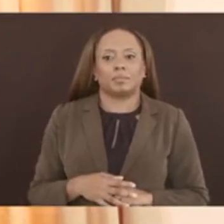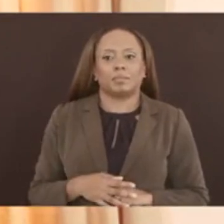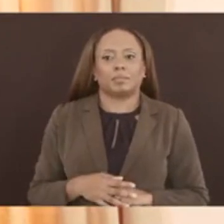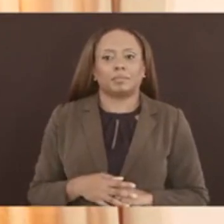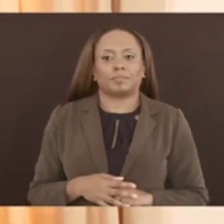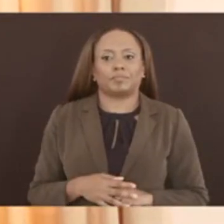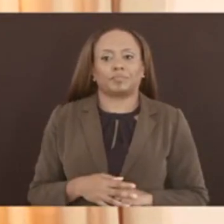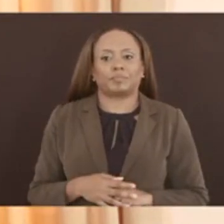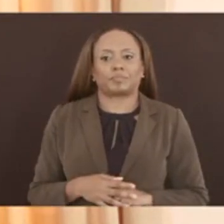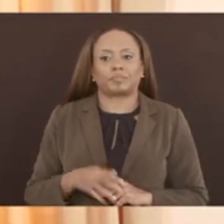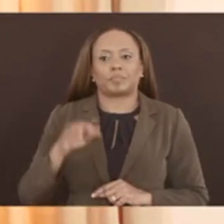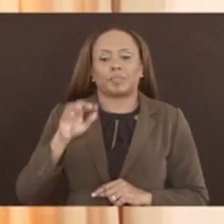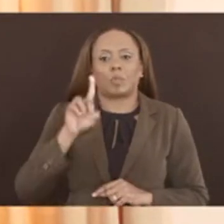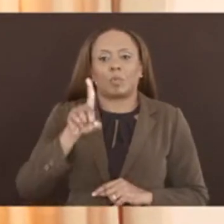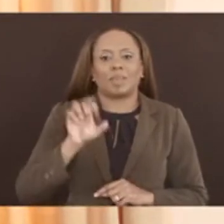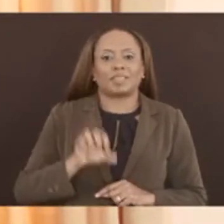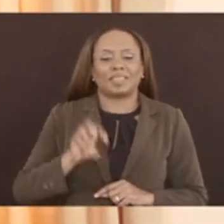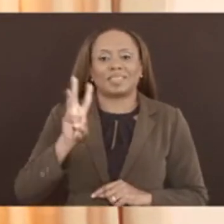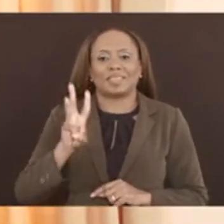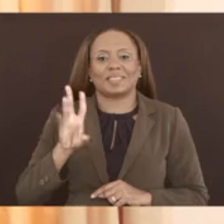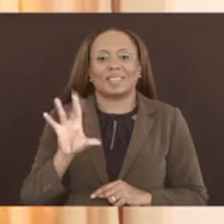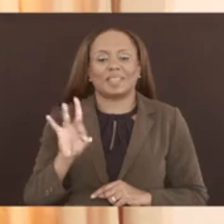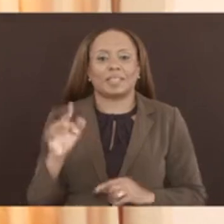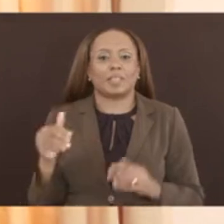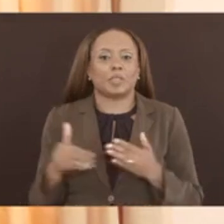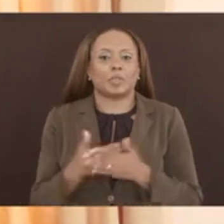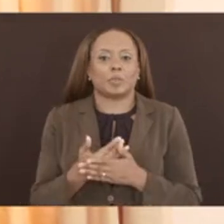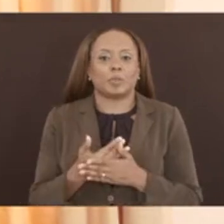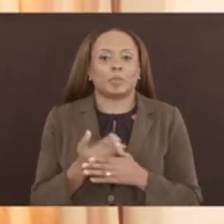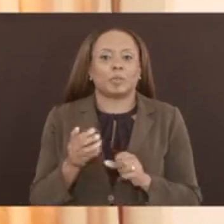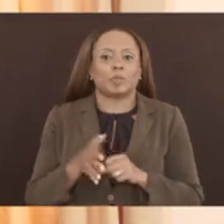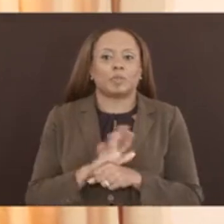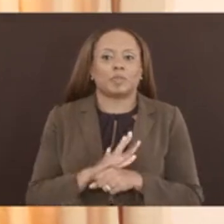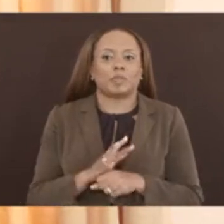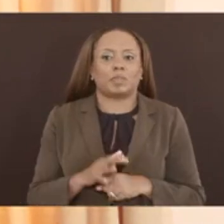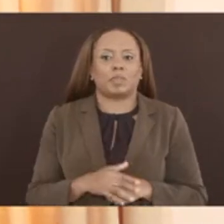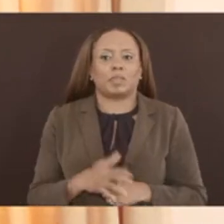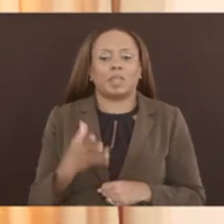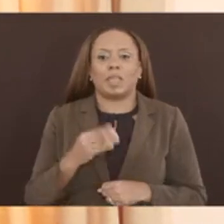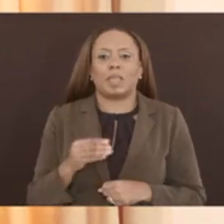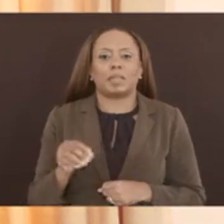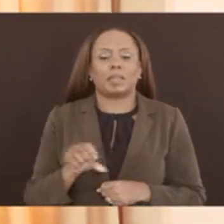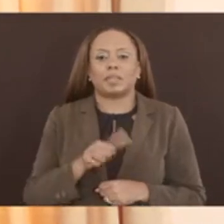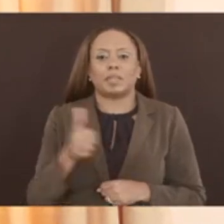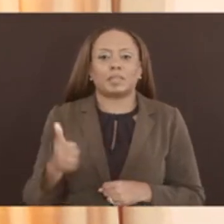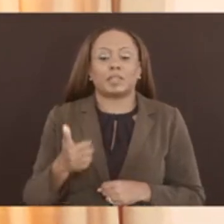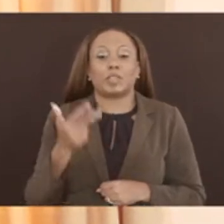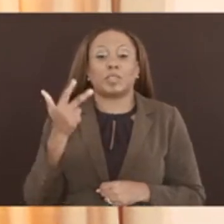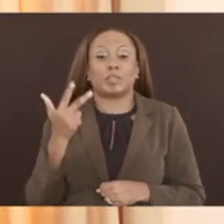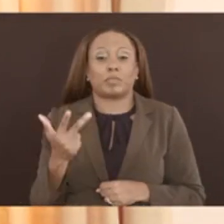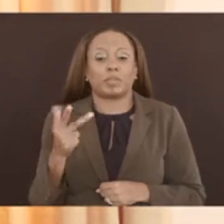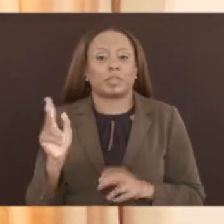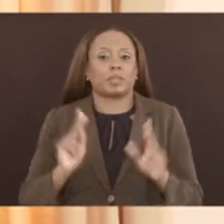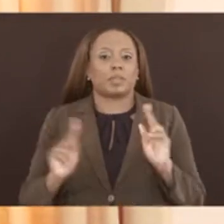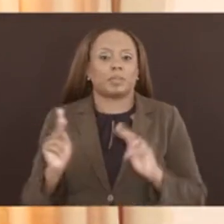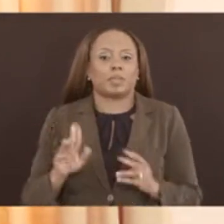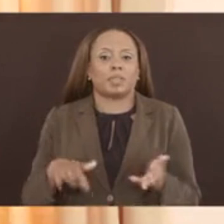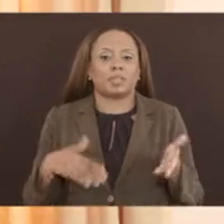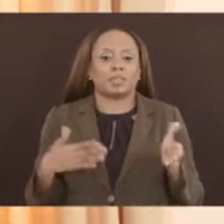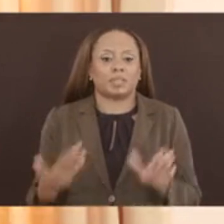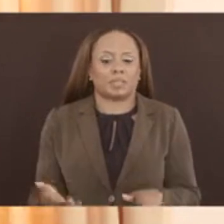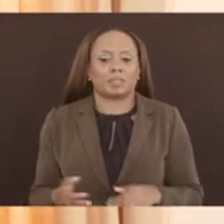168 cases today, and regrettably, we have reported another 3 deaths. There are more young people who